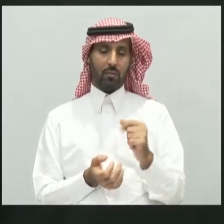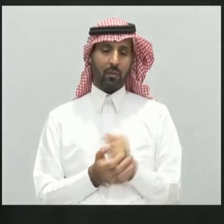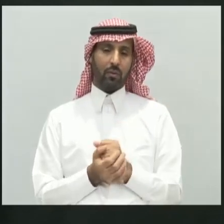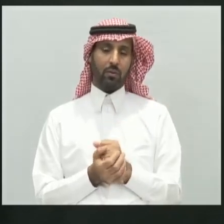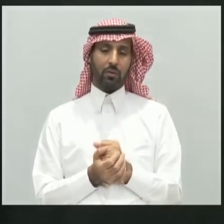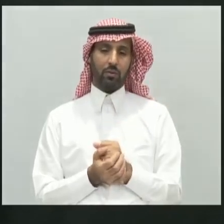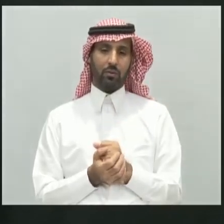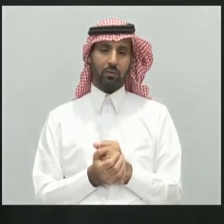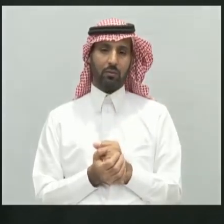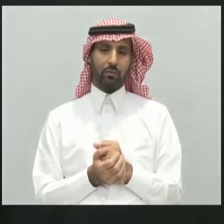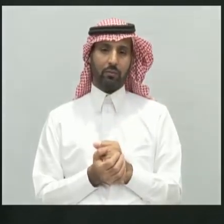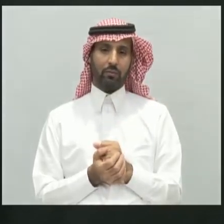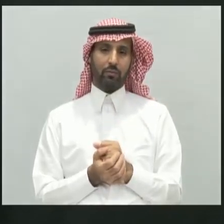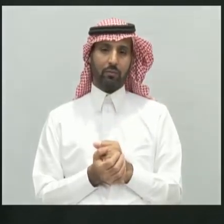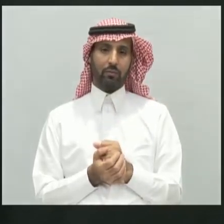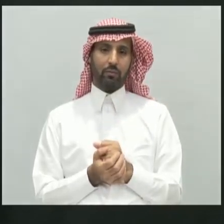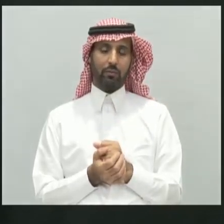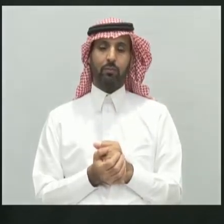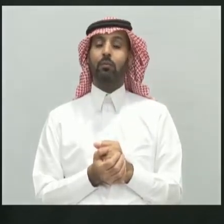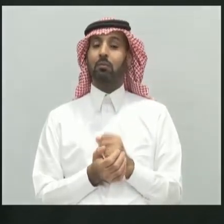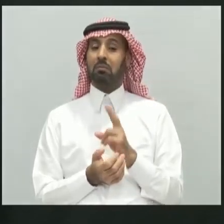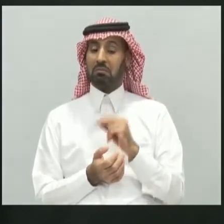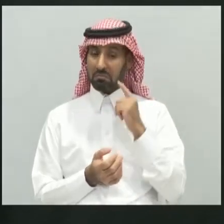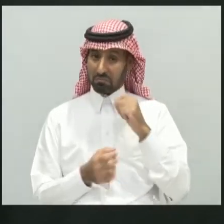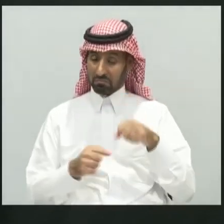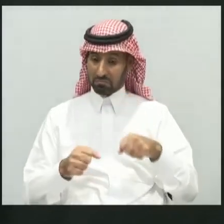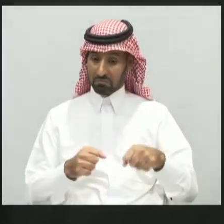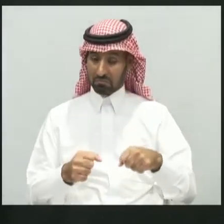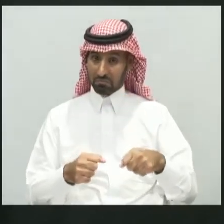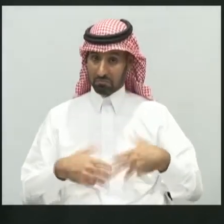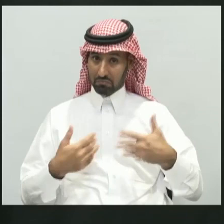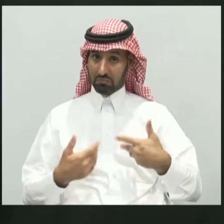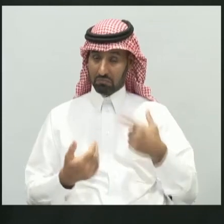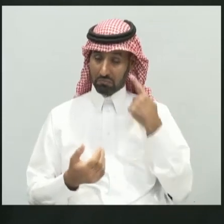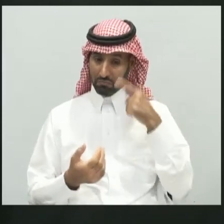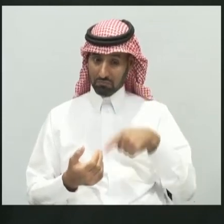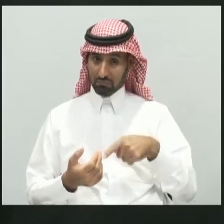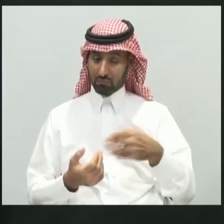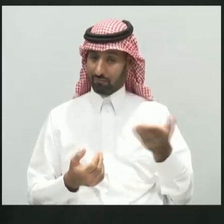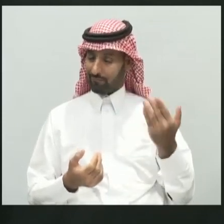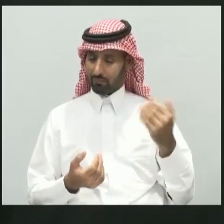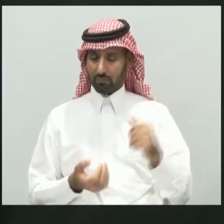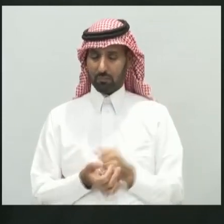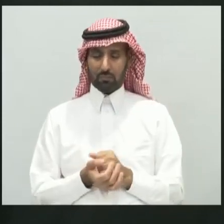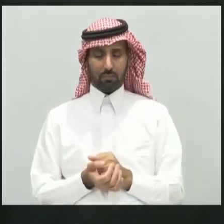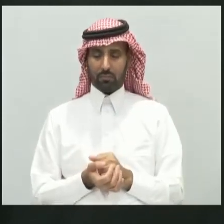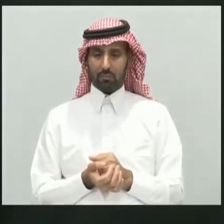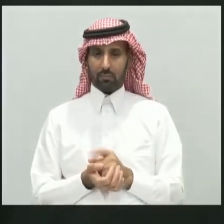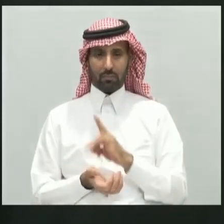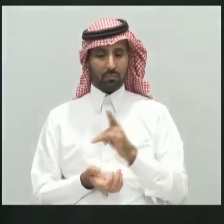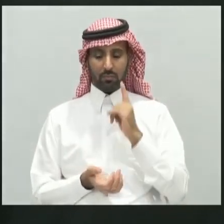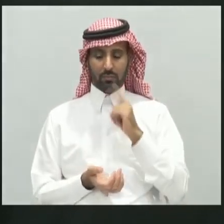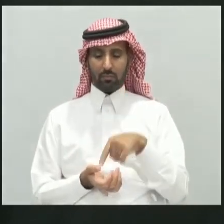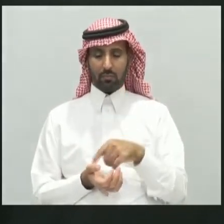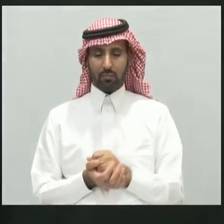to play with my bicycle, now I don't, okay? You don't have to say now I don't, you